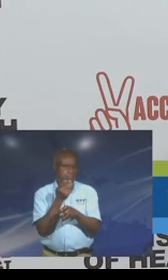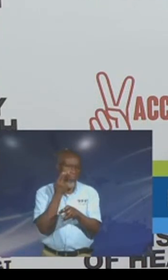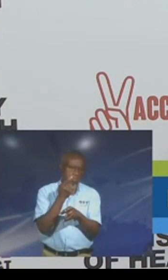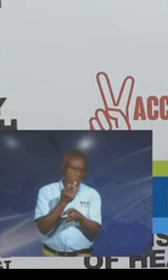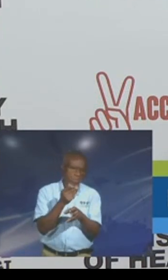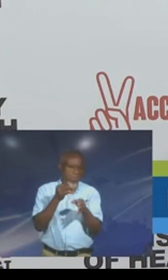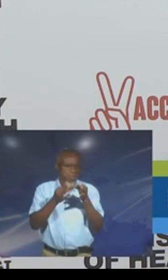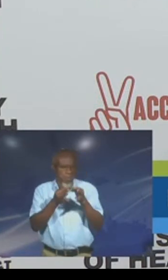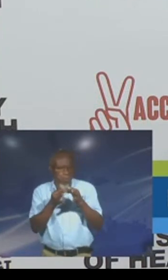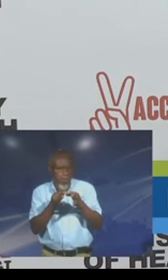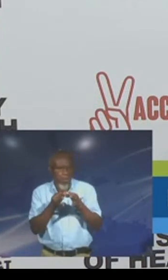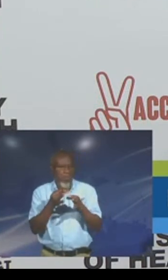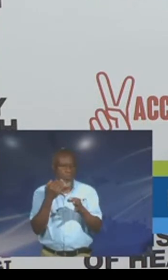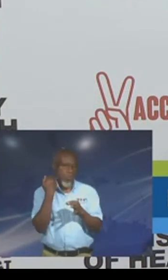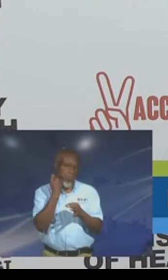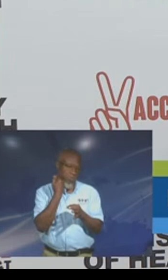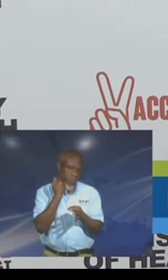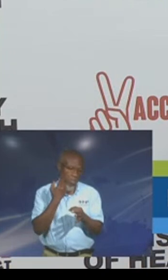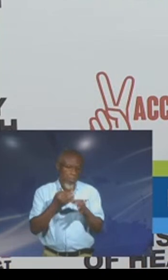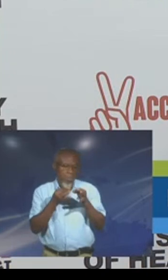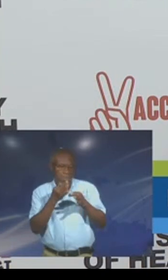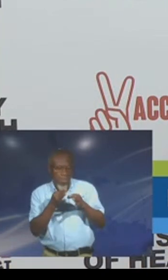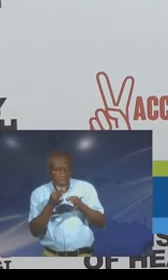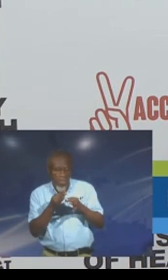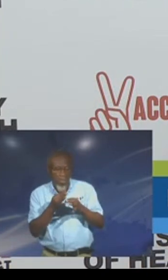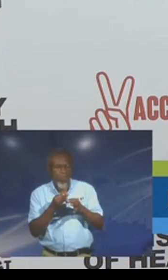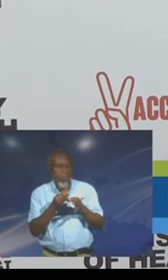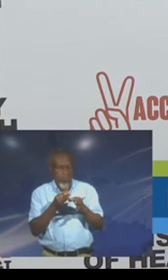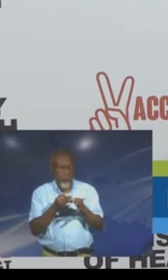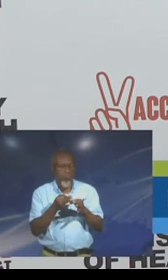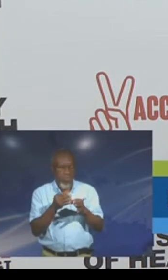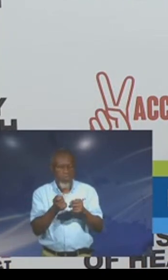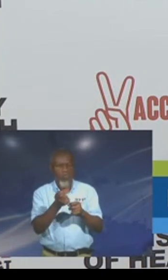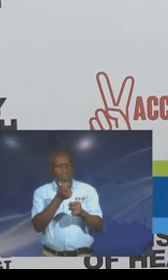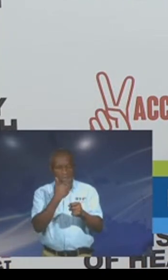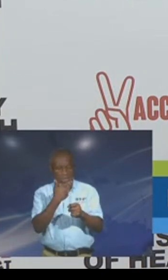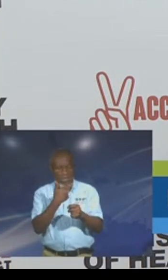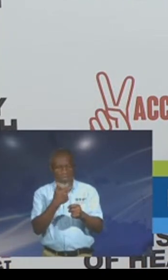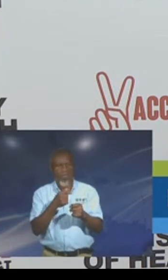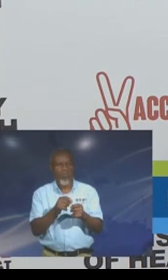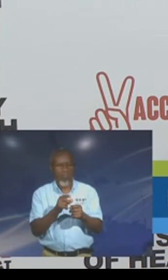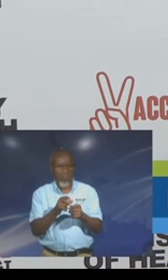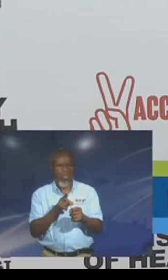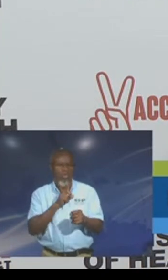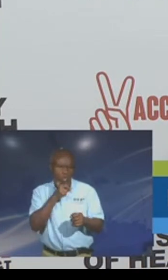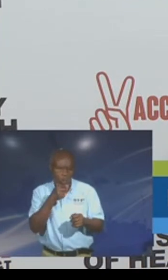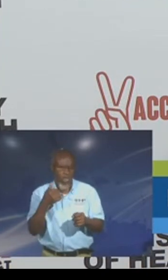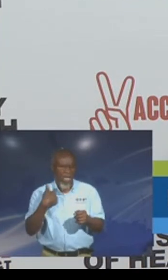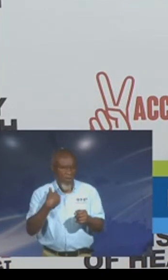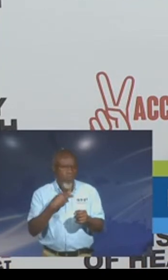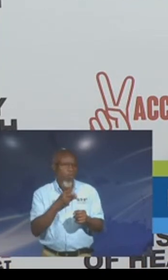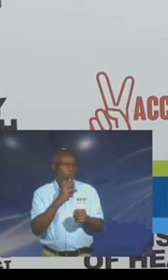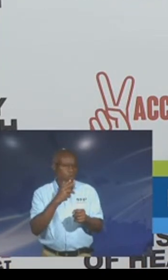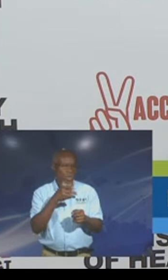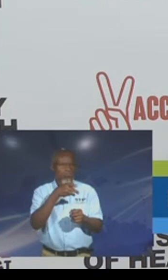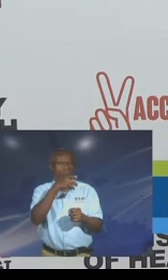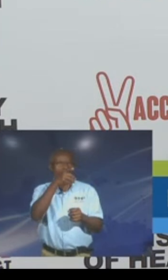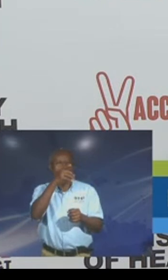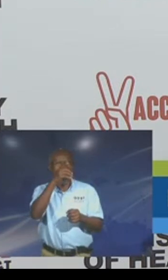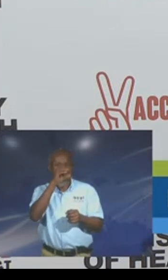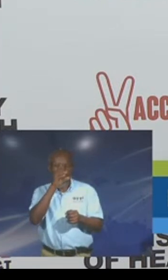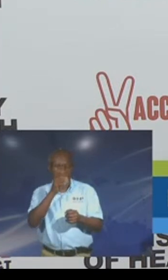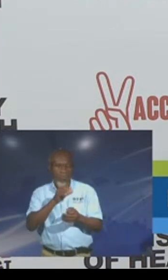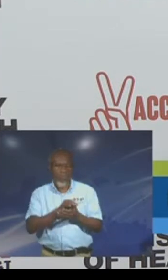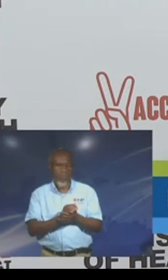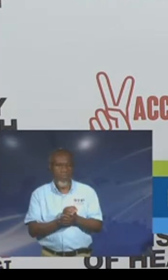use medication to control the fevers, for example, making sure persons are well hydrated. If you go to the stage of encephalitis, of